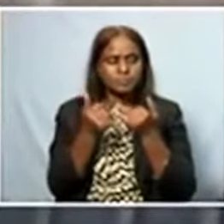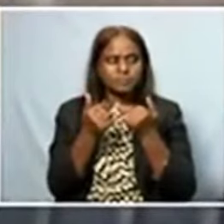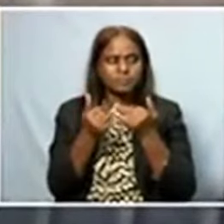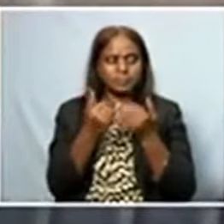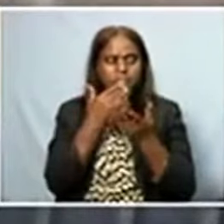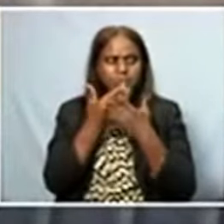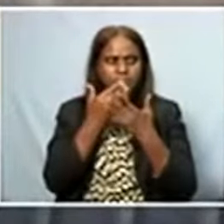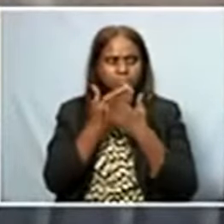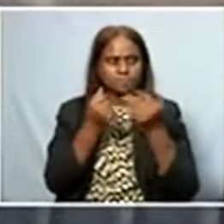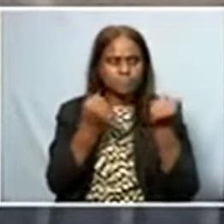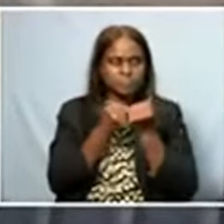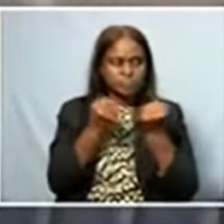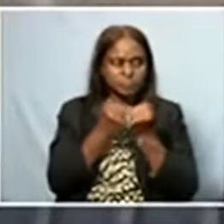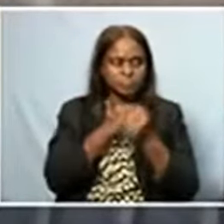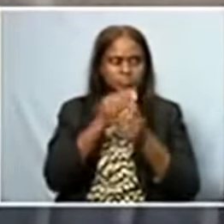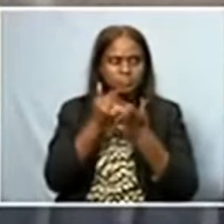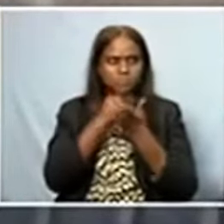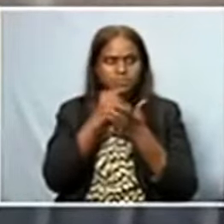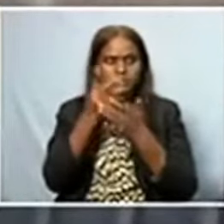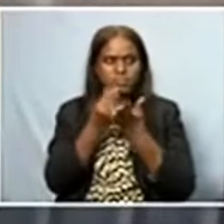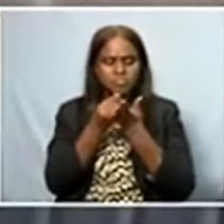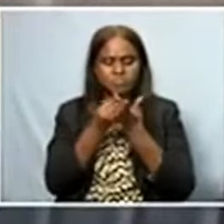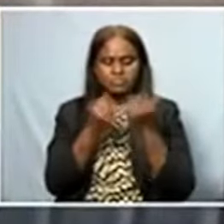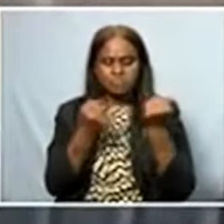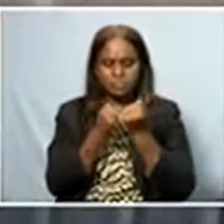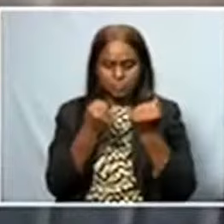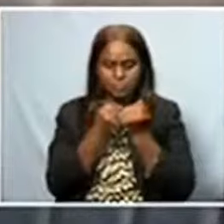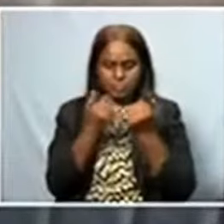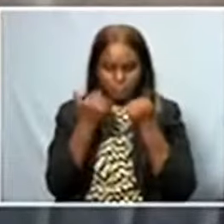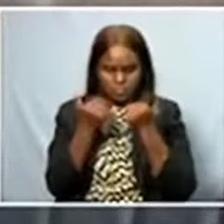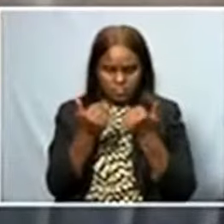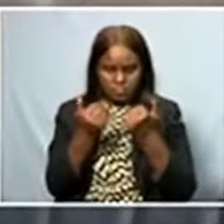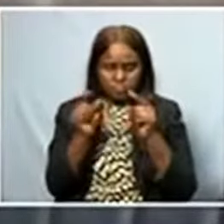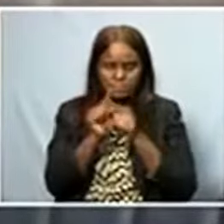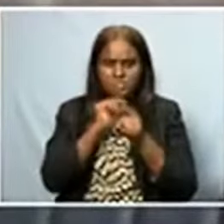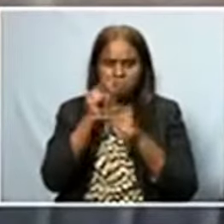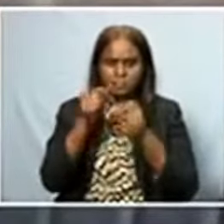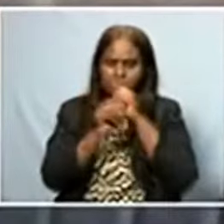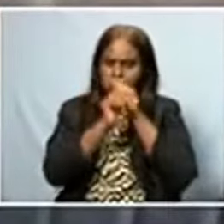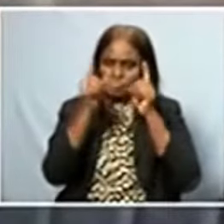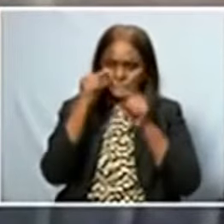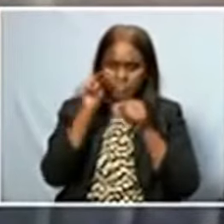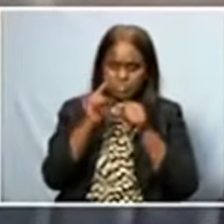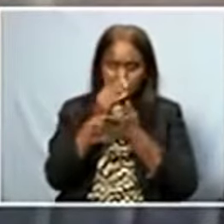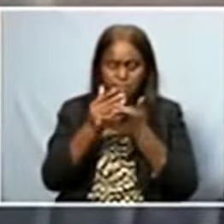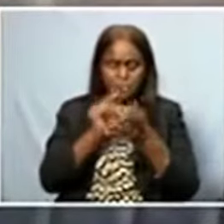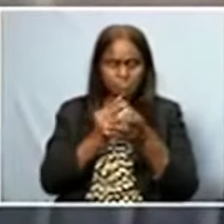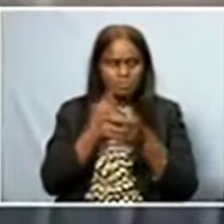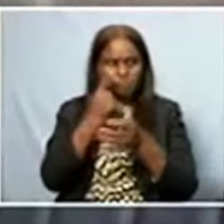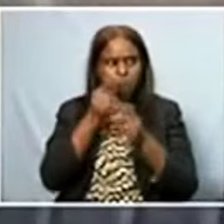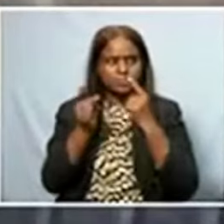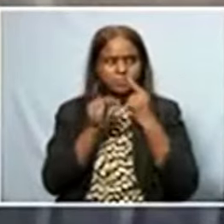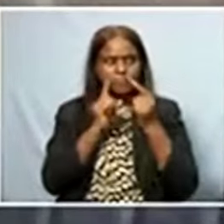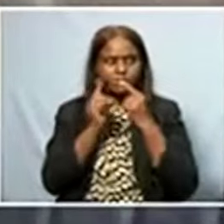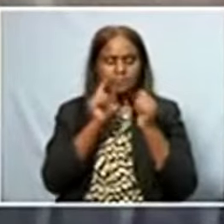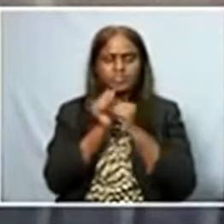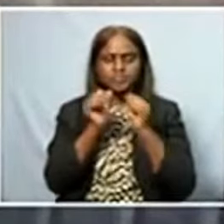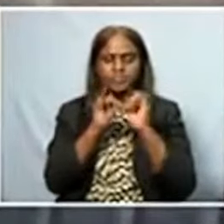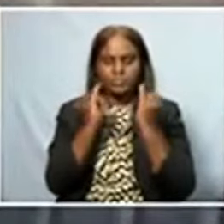properly funded were not funded. And therefore, it wasn't surprising for some of us who interacted with the institution